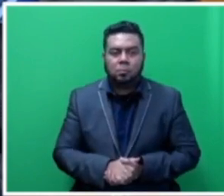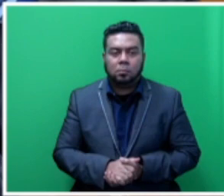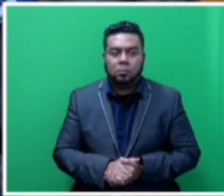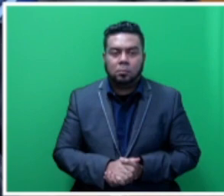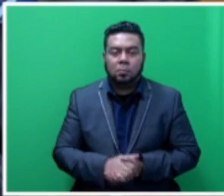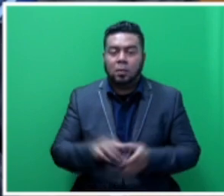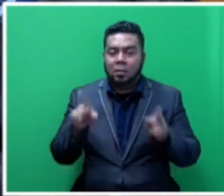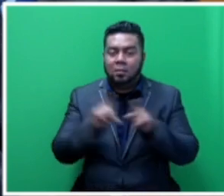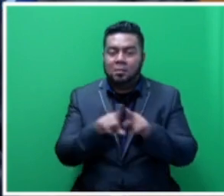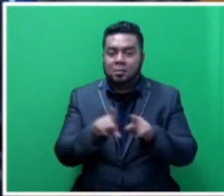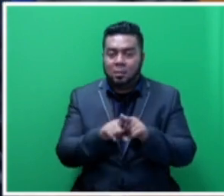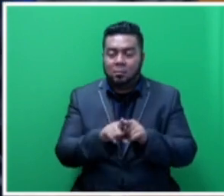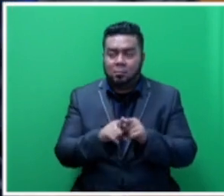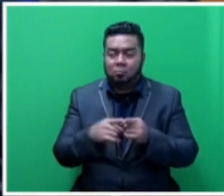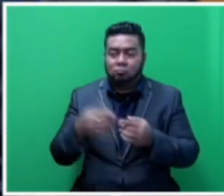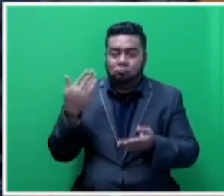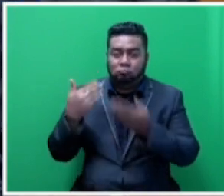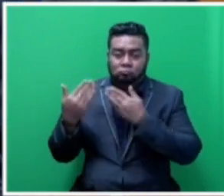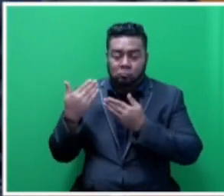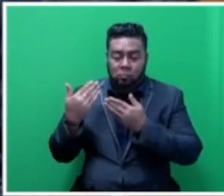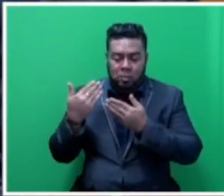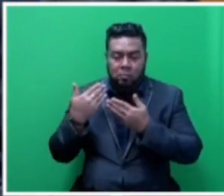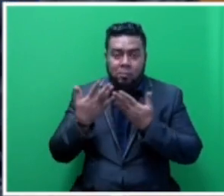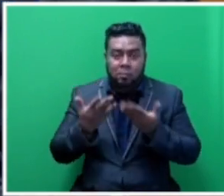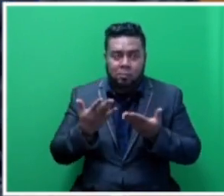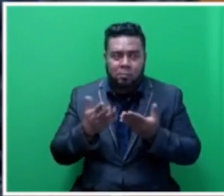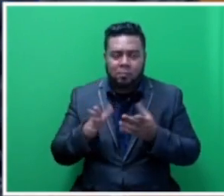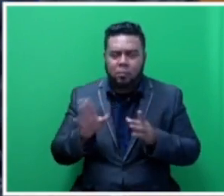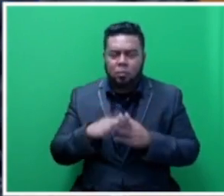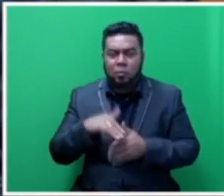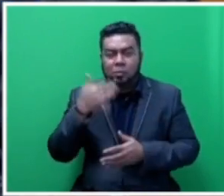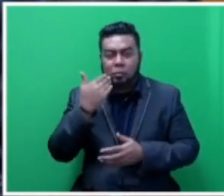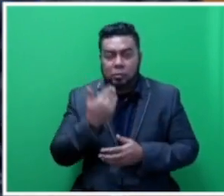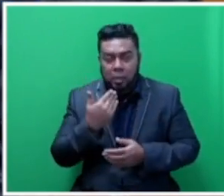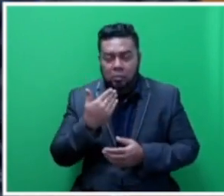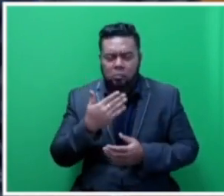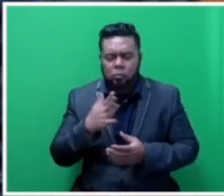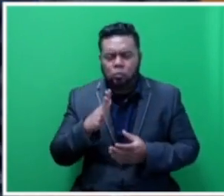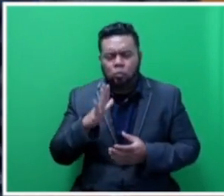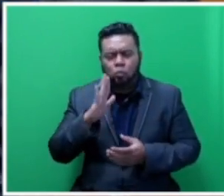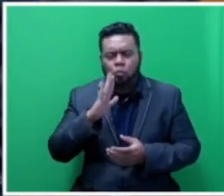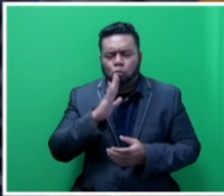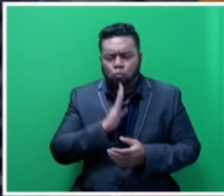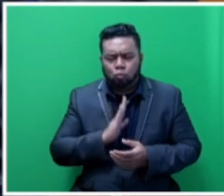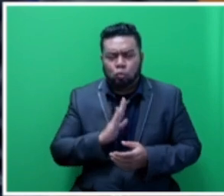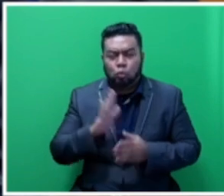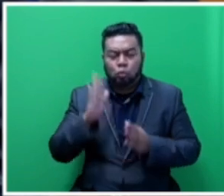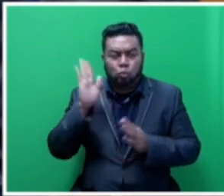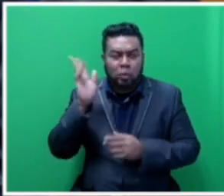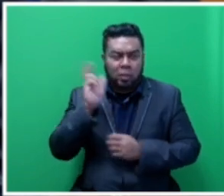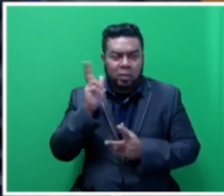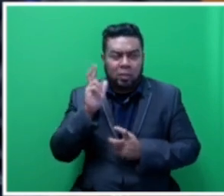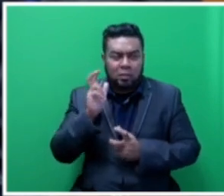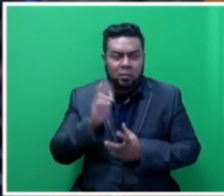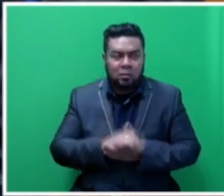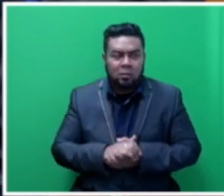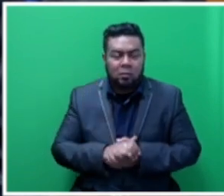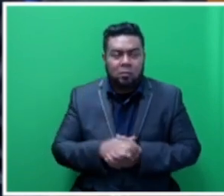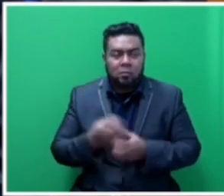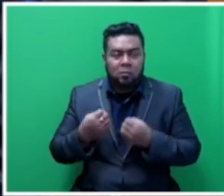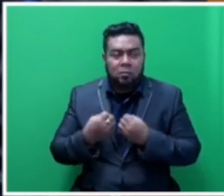On the same token, sir, we are also saddened to hear the shocking news of the untimely